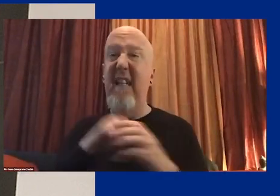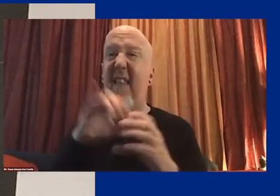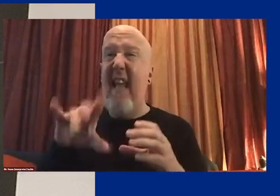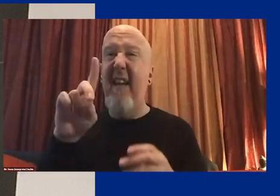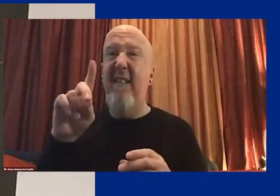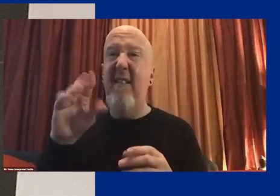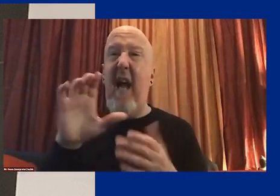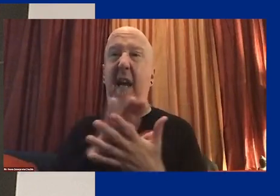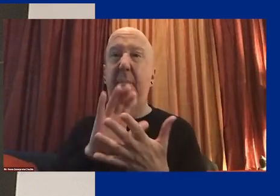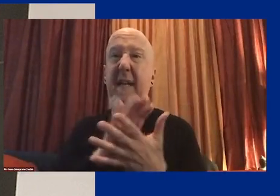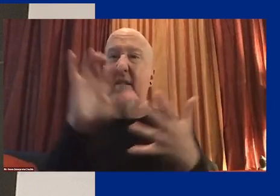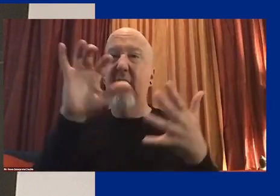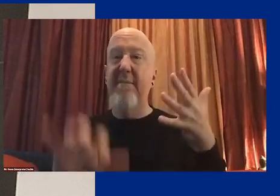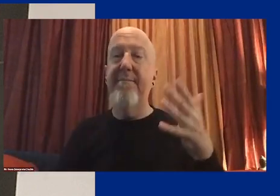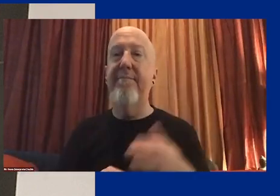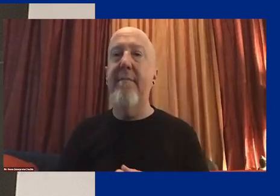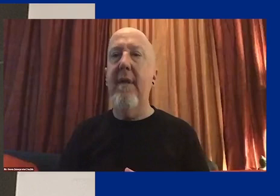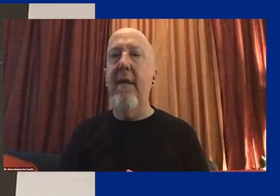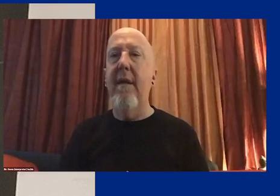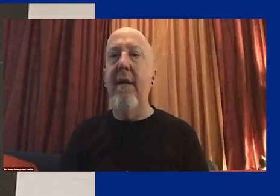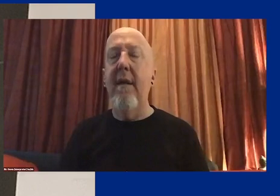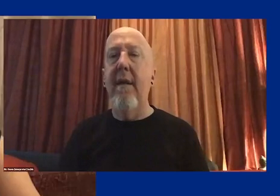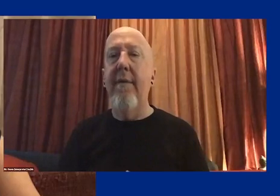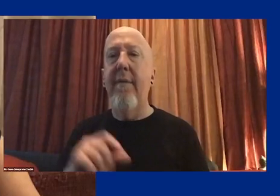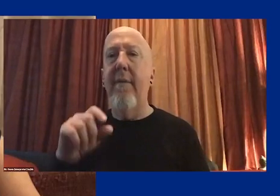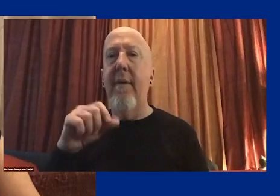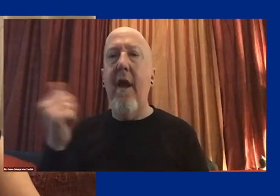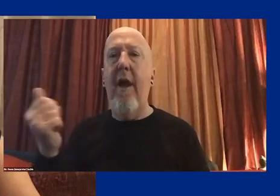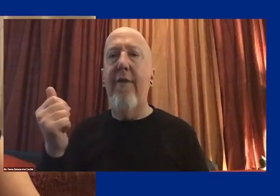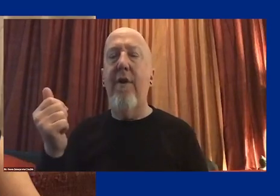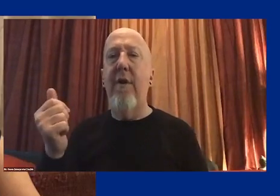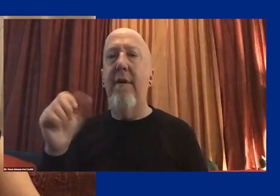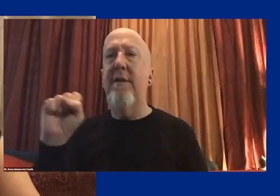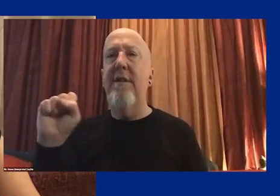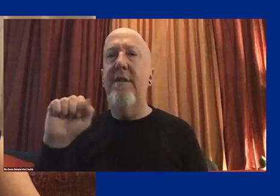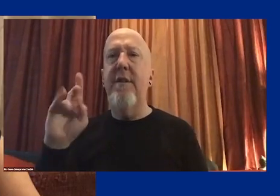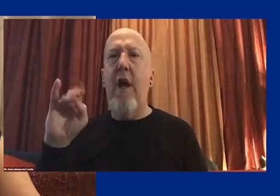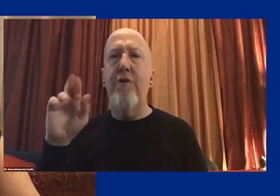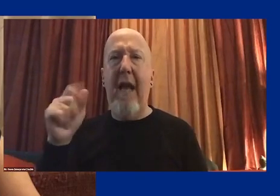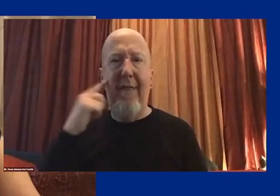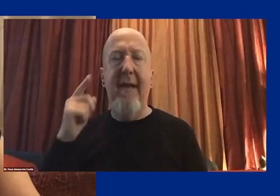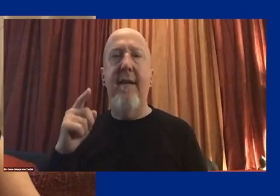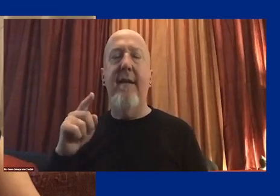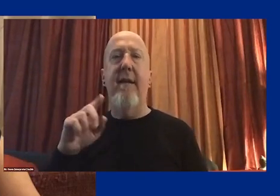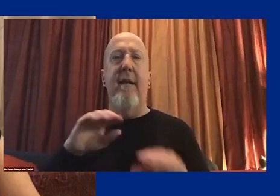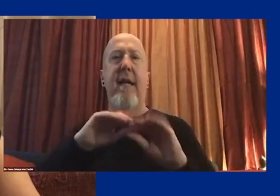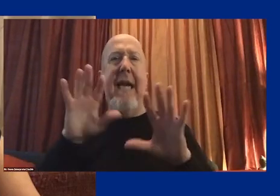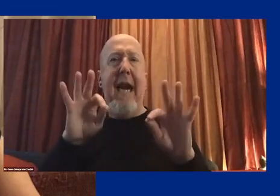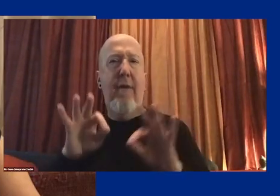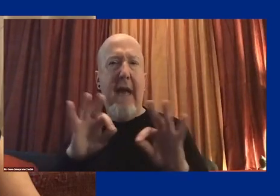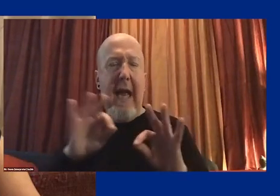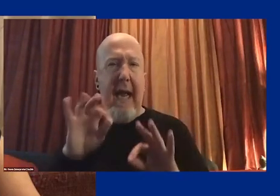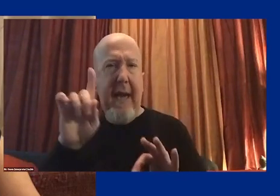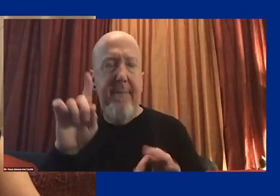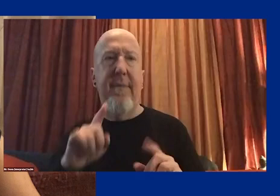I'm trying to see if there's... Do you mind Yes. if I make a clarification? No, go ahead. We got